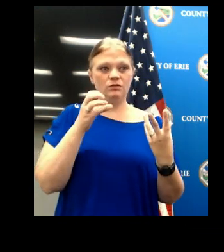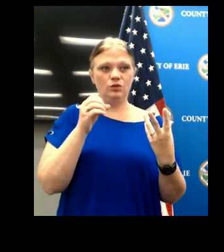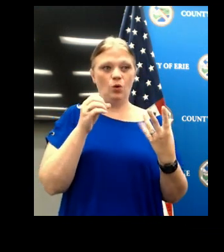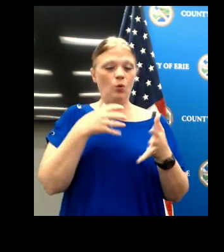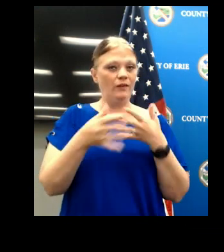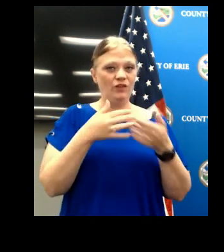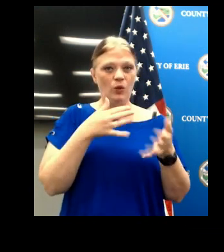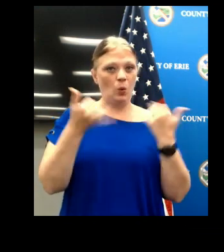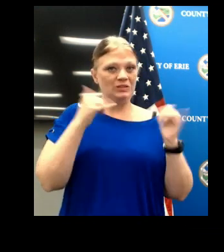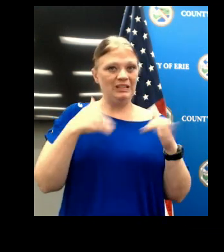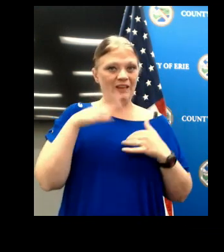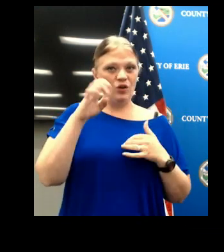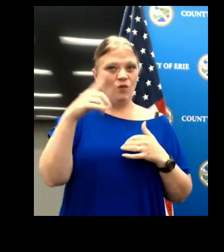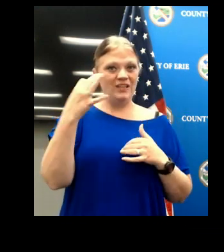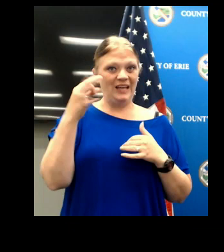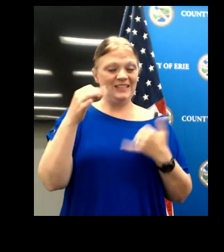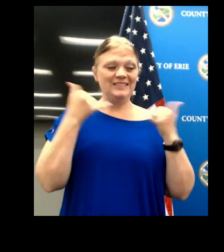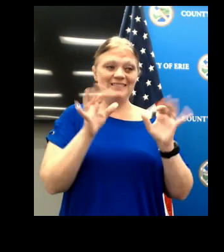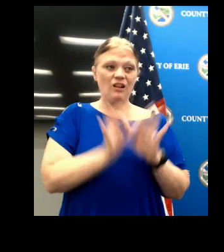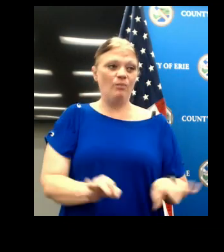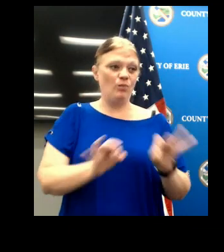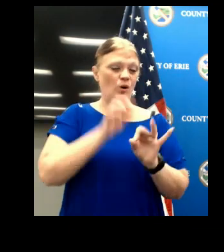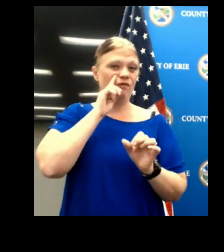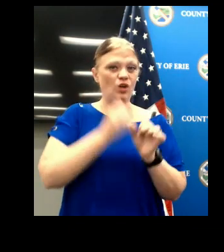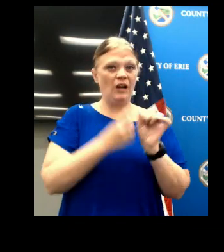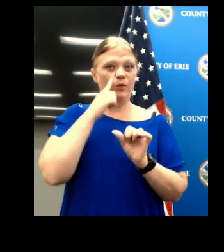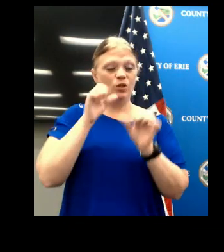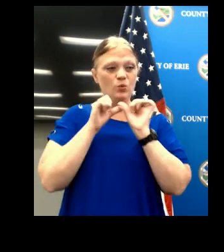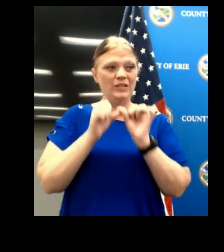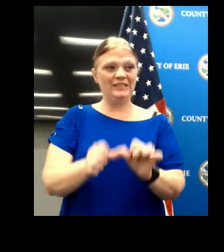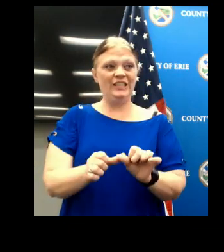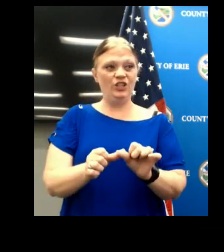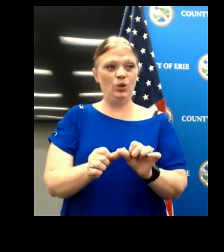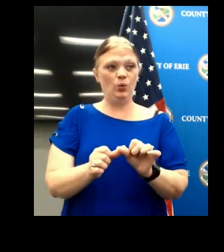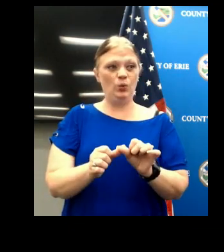have COVID-19, it's still important for everybody to continue